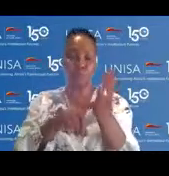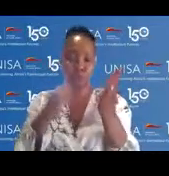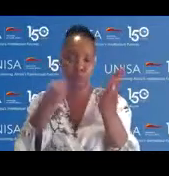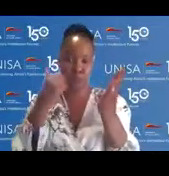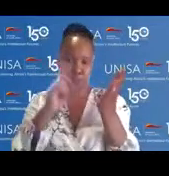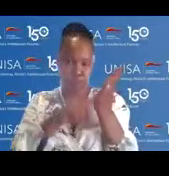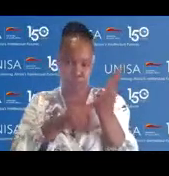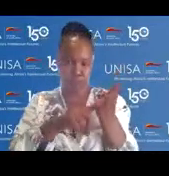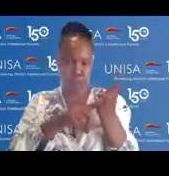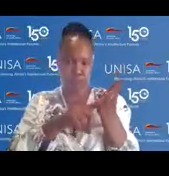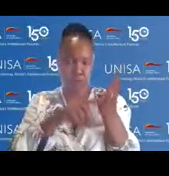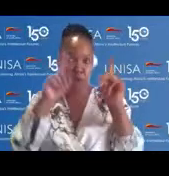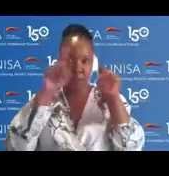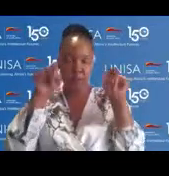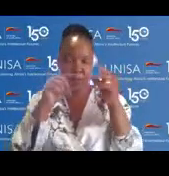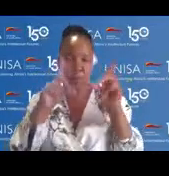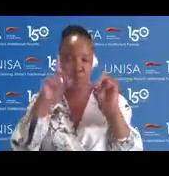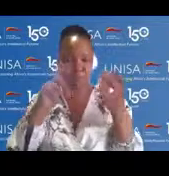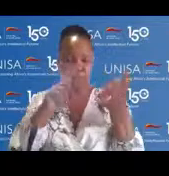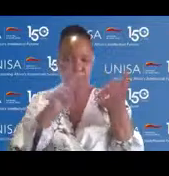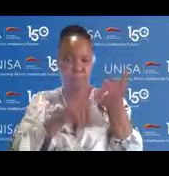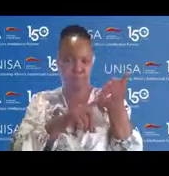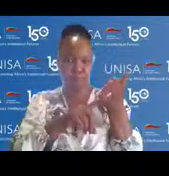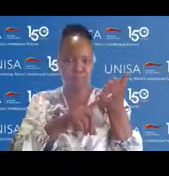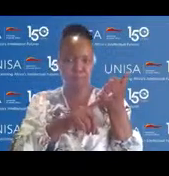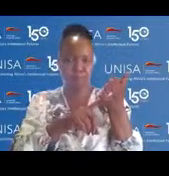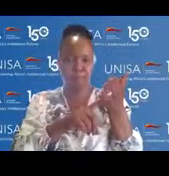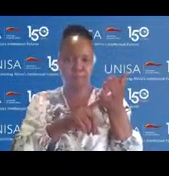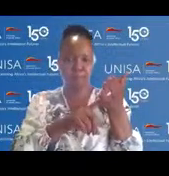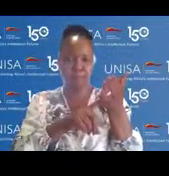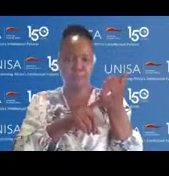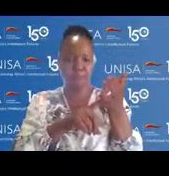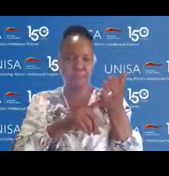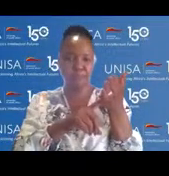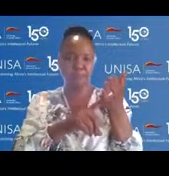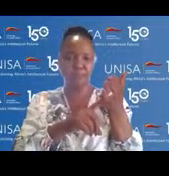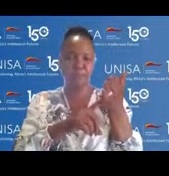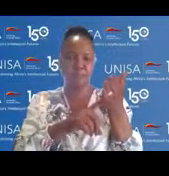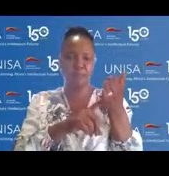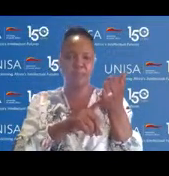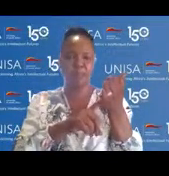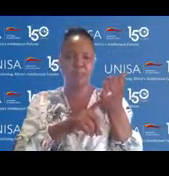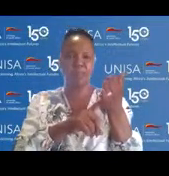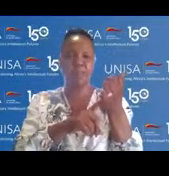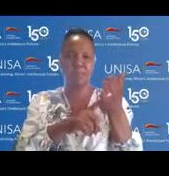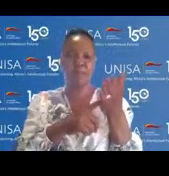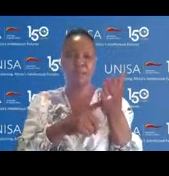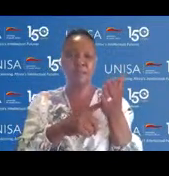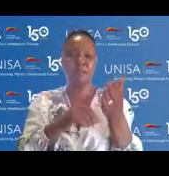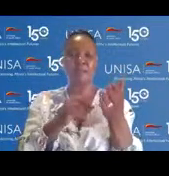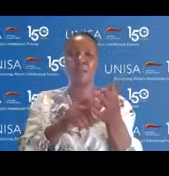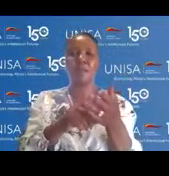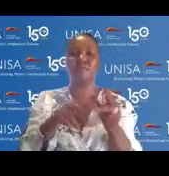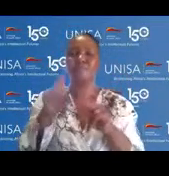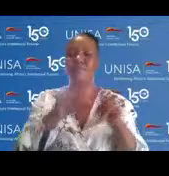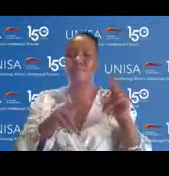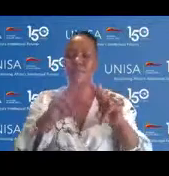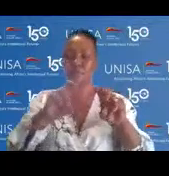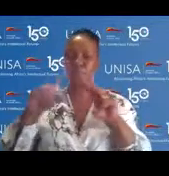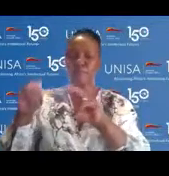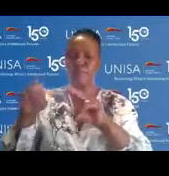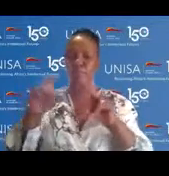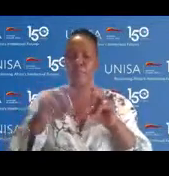Oh, now it's probably blocked, eh? Yeah, it's not allowing me. Okay, certain pictures, they're not going to let you actually to take down the